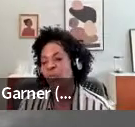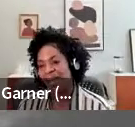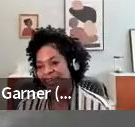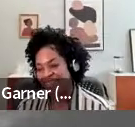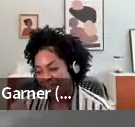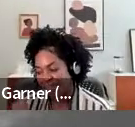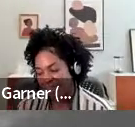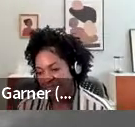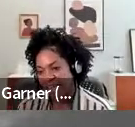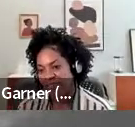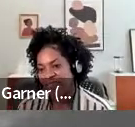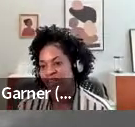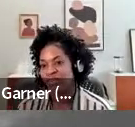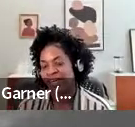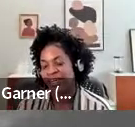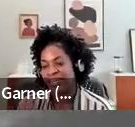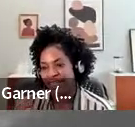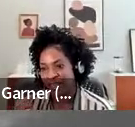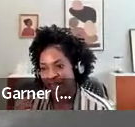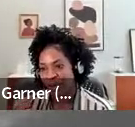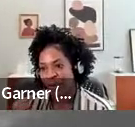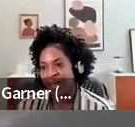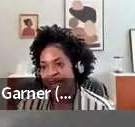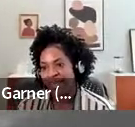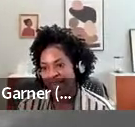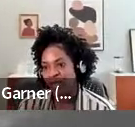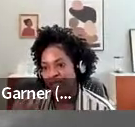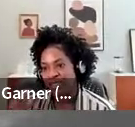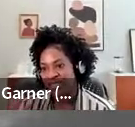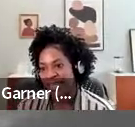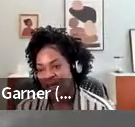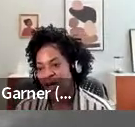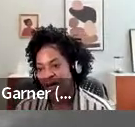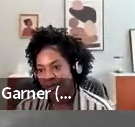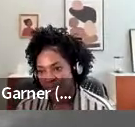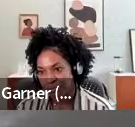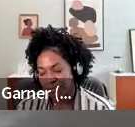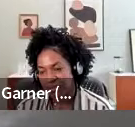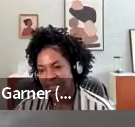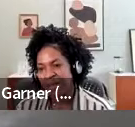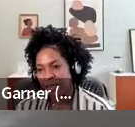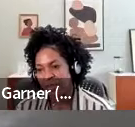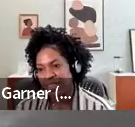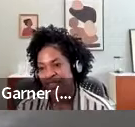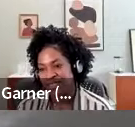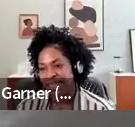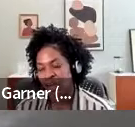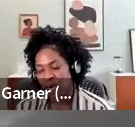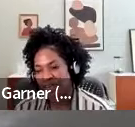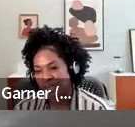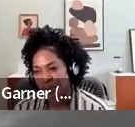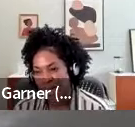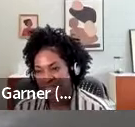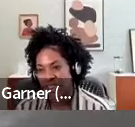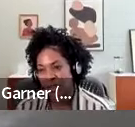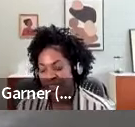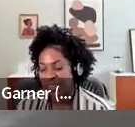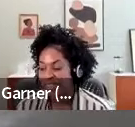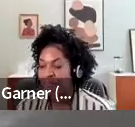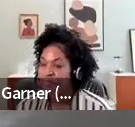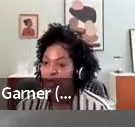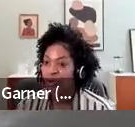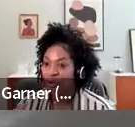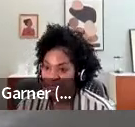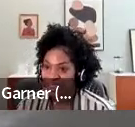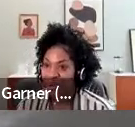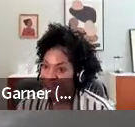but in a good way, that they feel that, KU is taking on, the medical center is taking on this project. So a